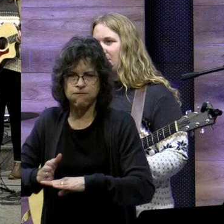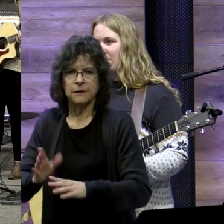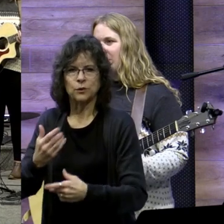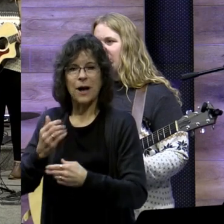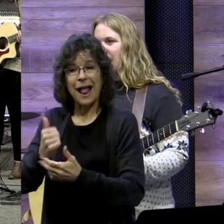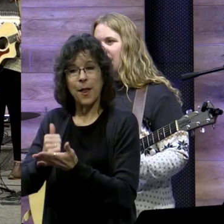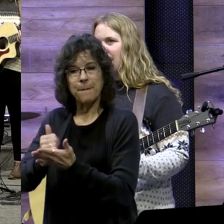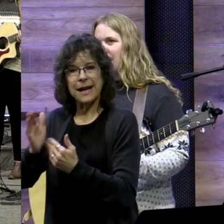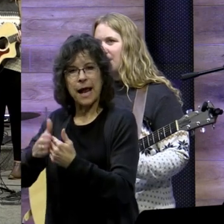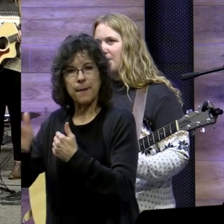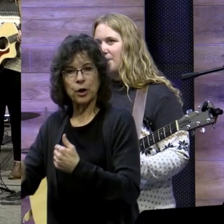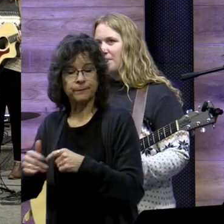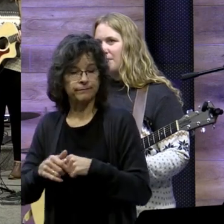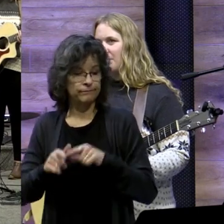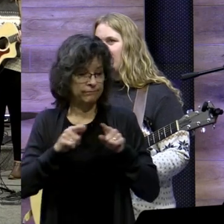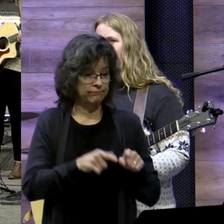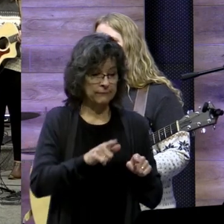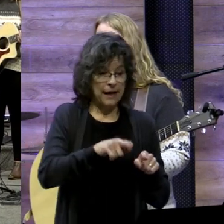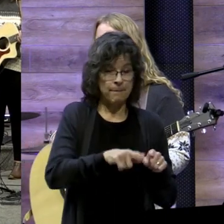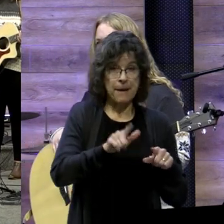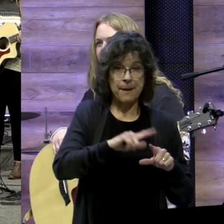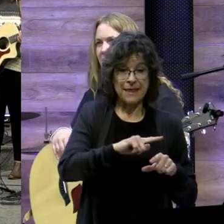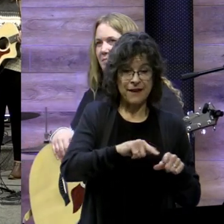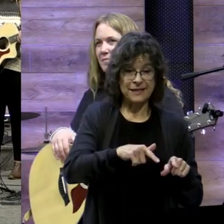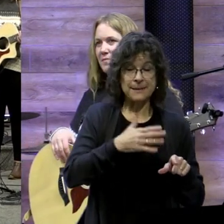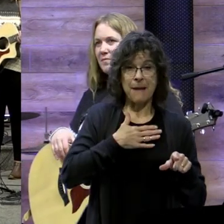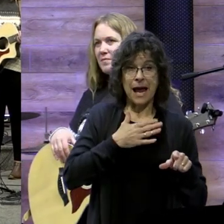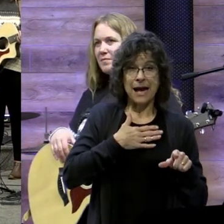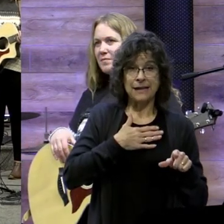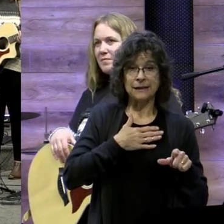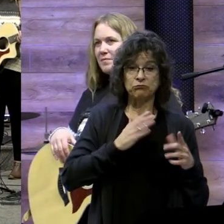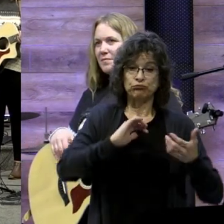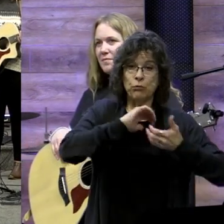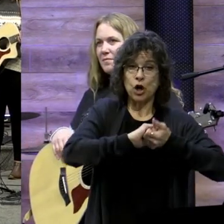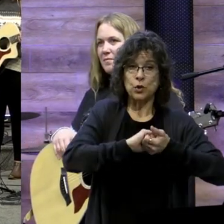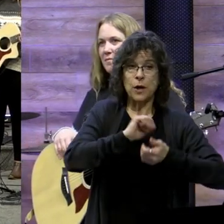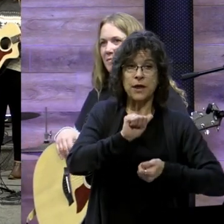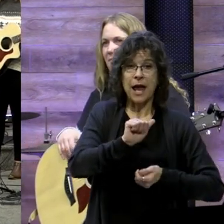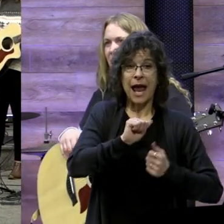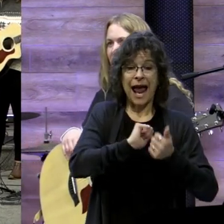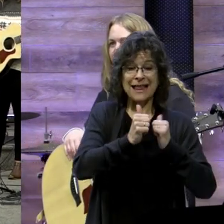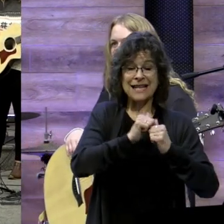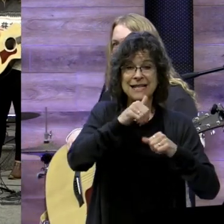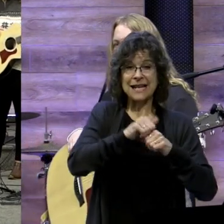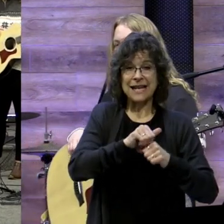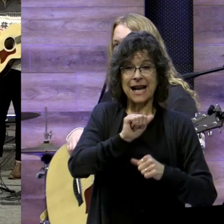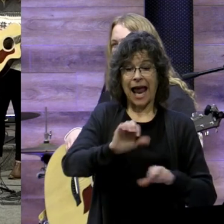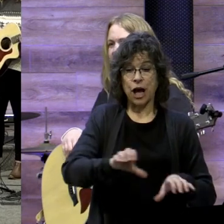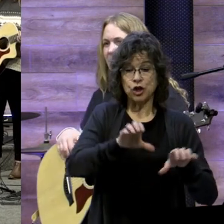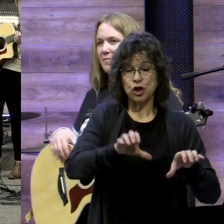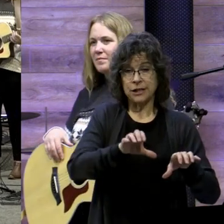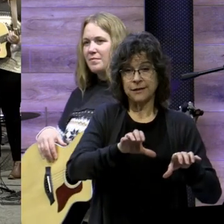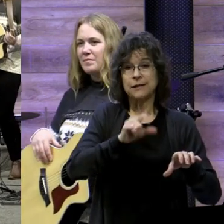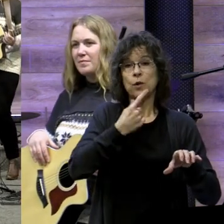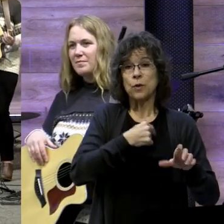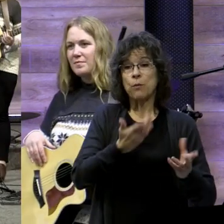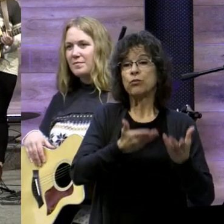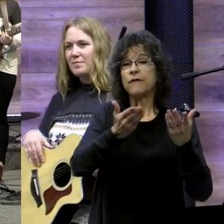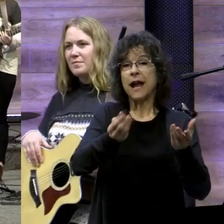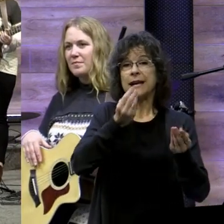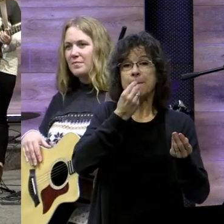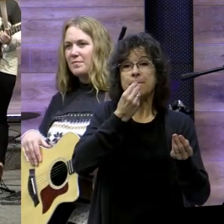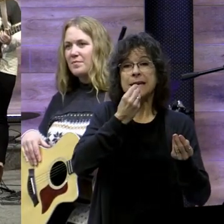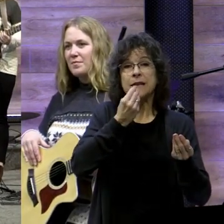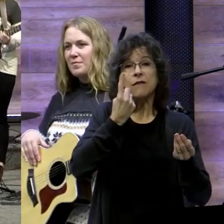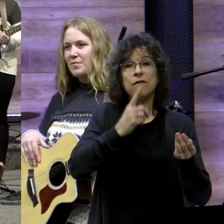is actually my city group. We partner with Athletes in Action because Abby, who leads that ministry, is part of our city group, and we provide a meal for a bunch of